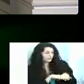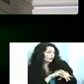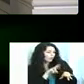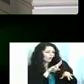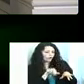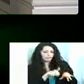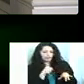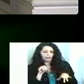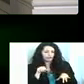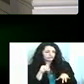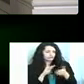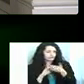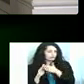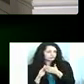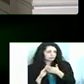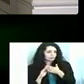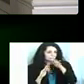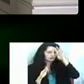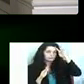in Jerusalem.